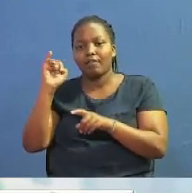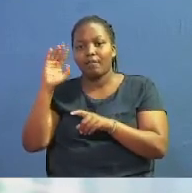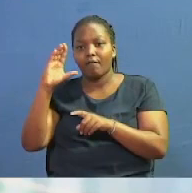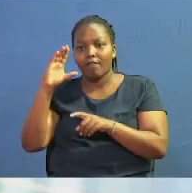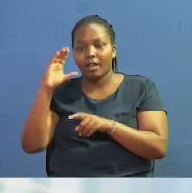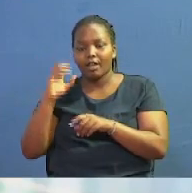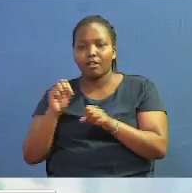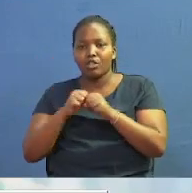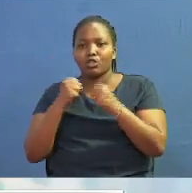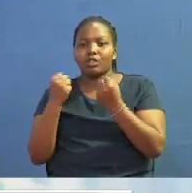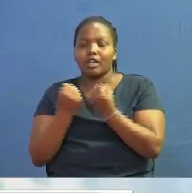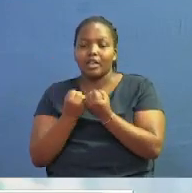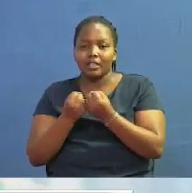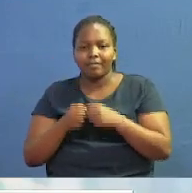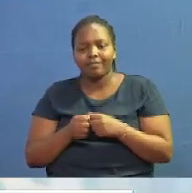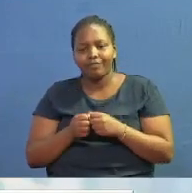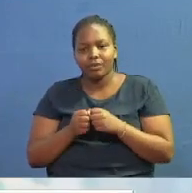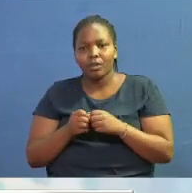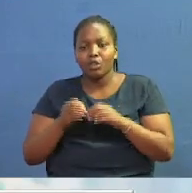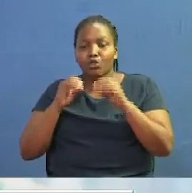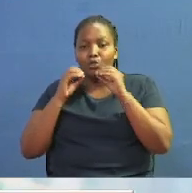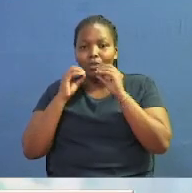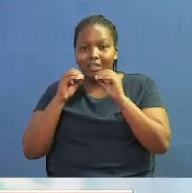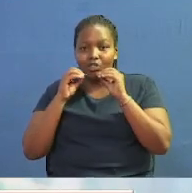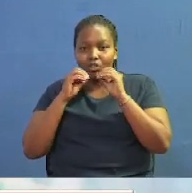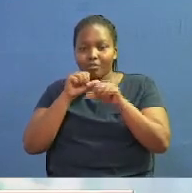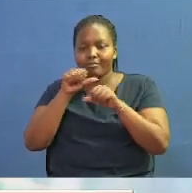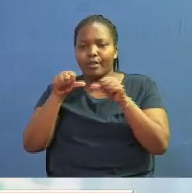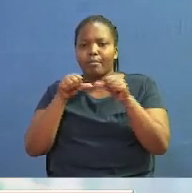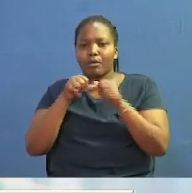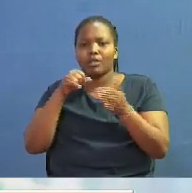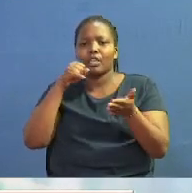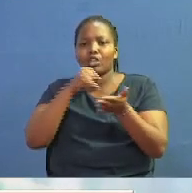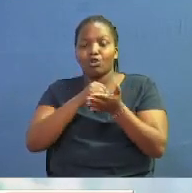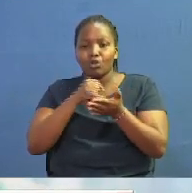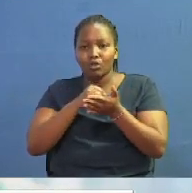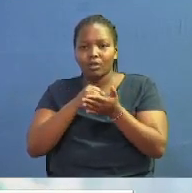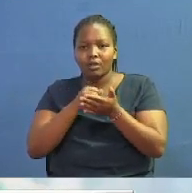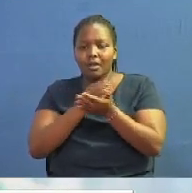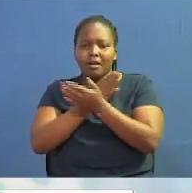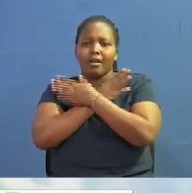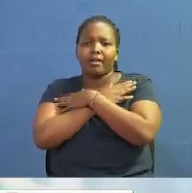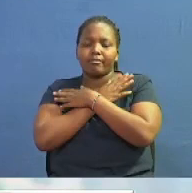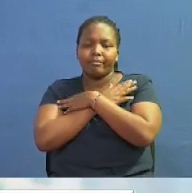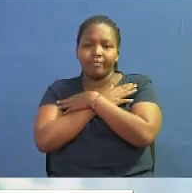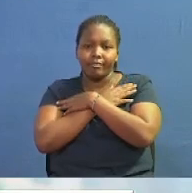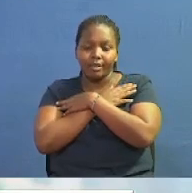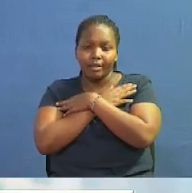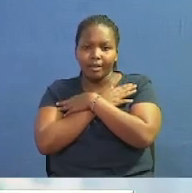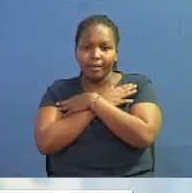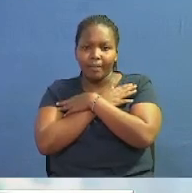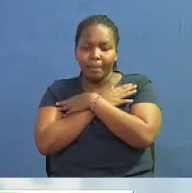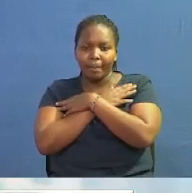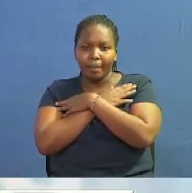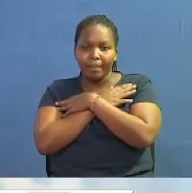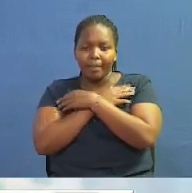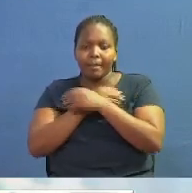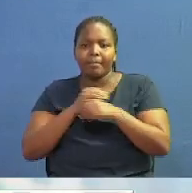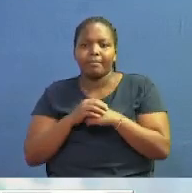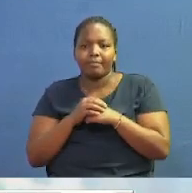responsibility to teach people about inclusion, embracing disability, and being disability